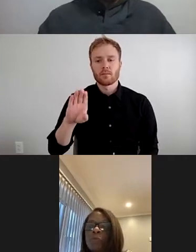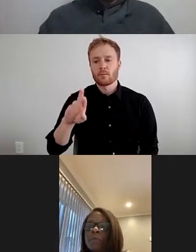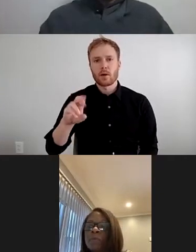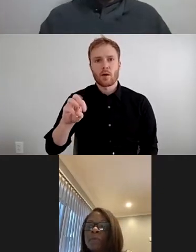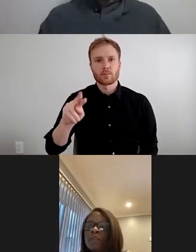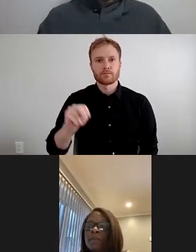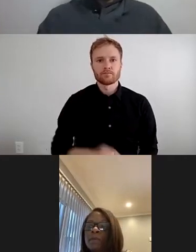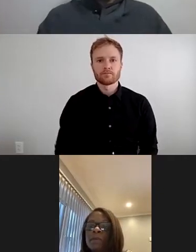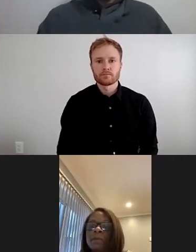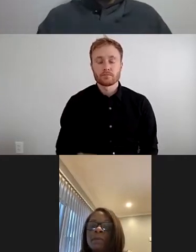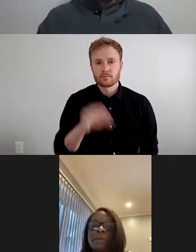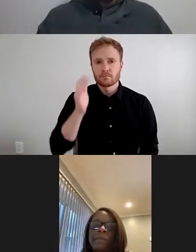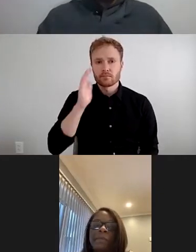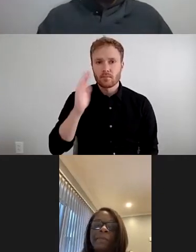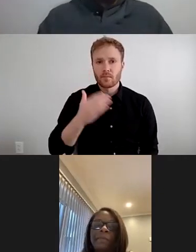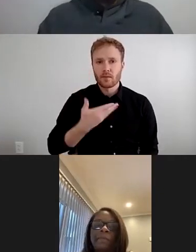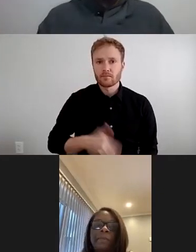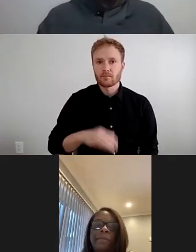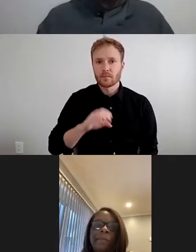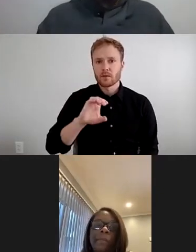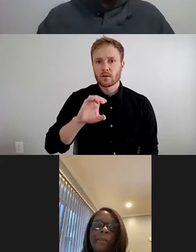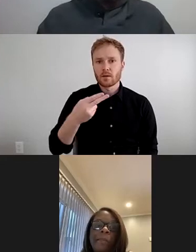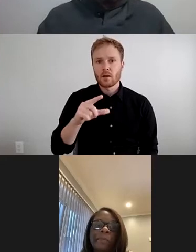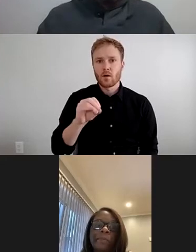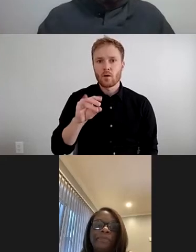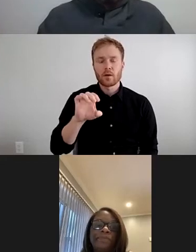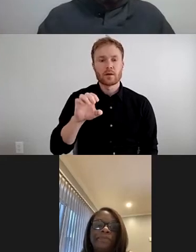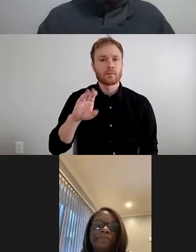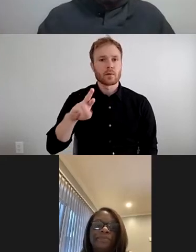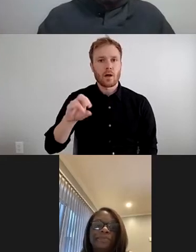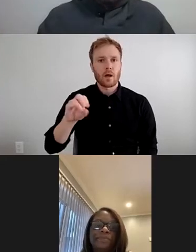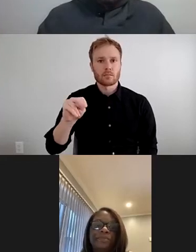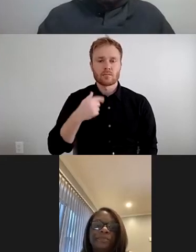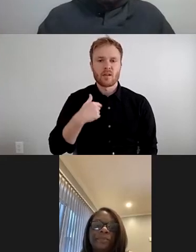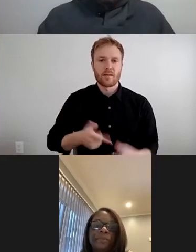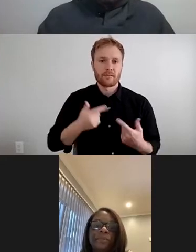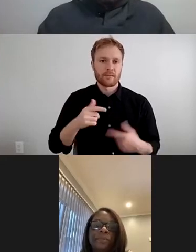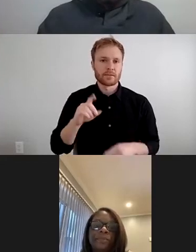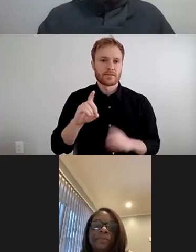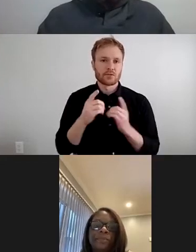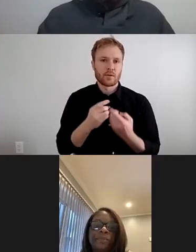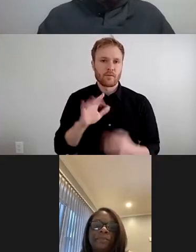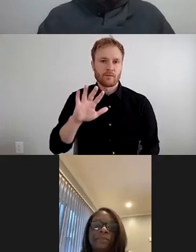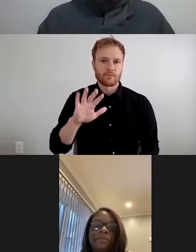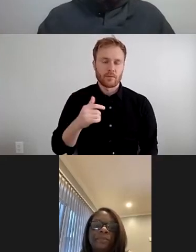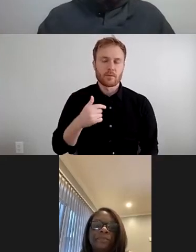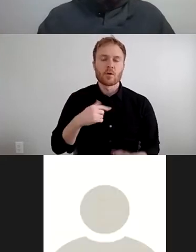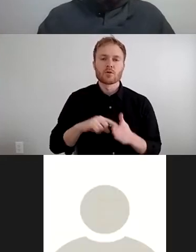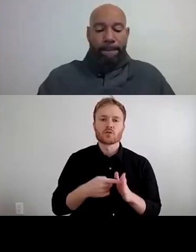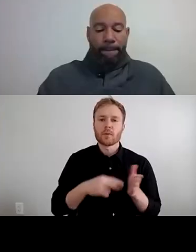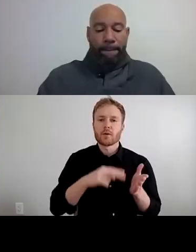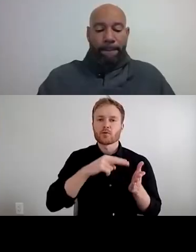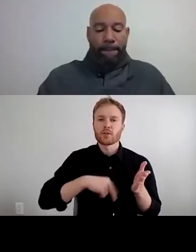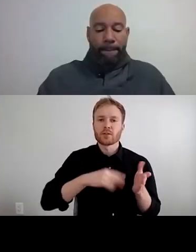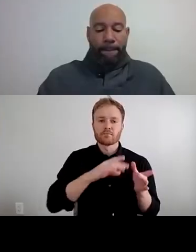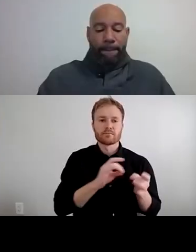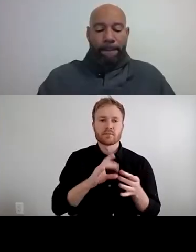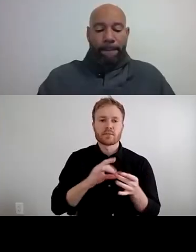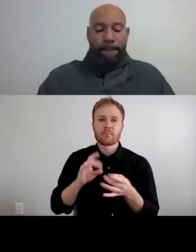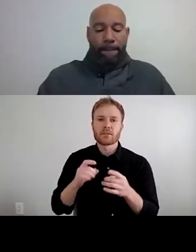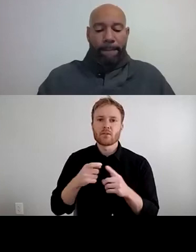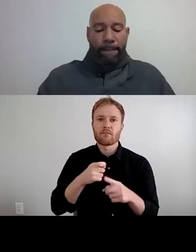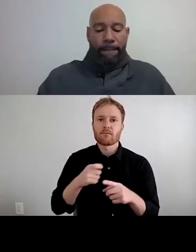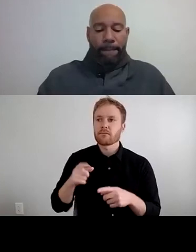Hi, my name is Chloe Brown. I live in District 5. I will start by reading some statements that I received from residents a few weeks ago